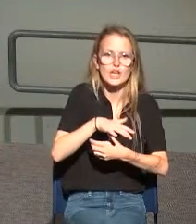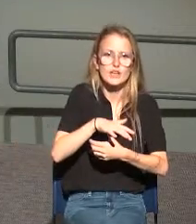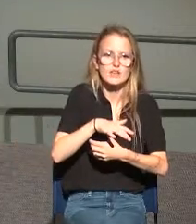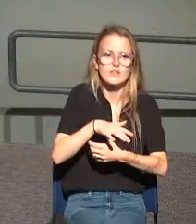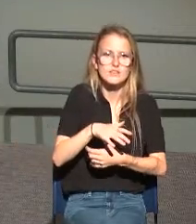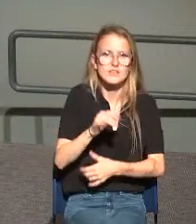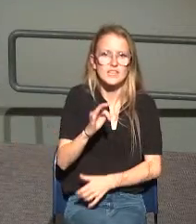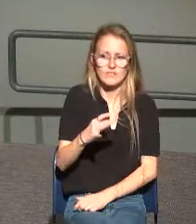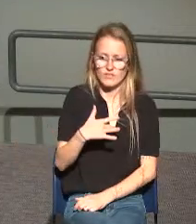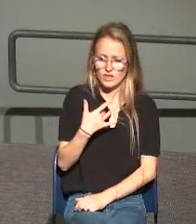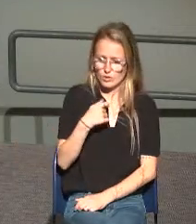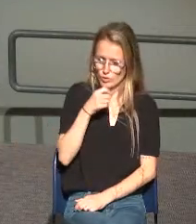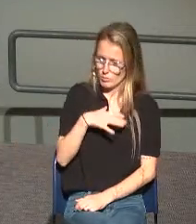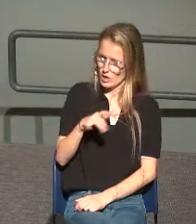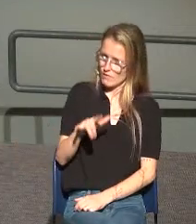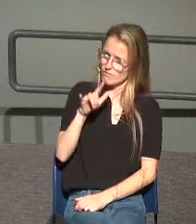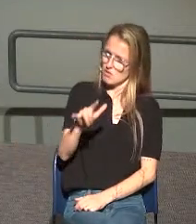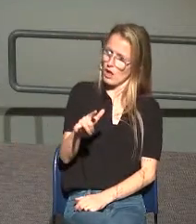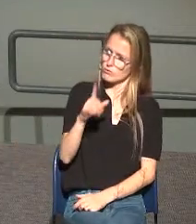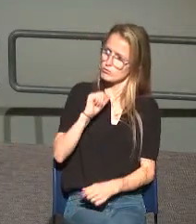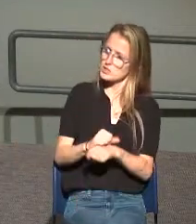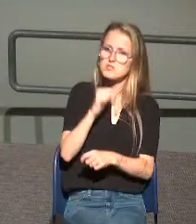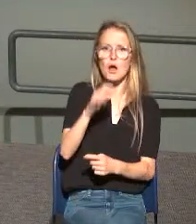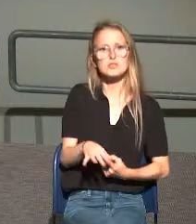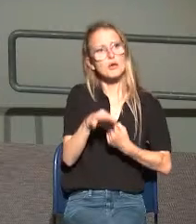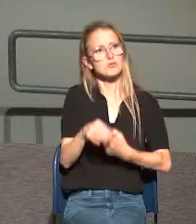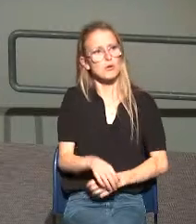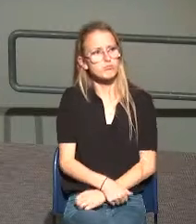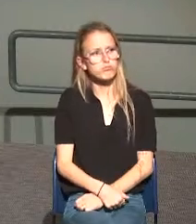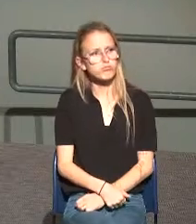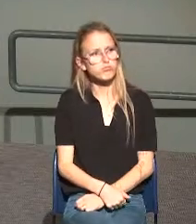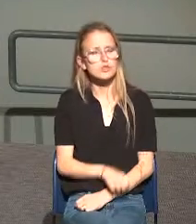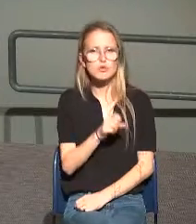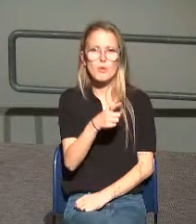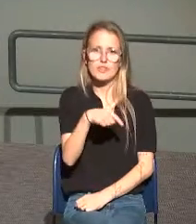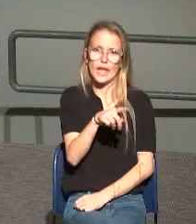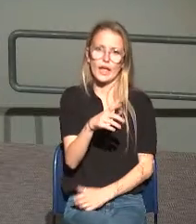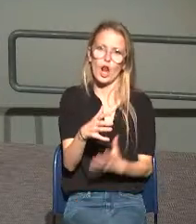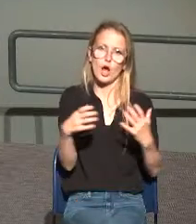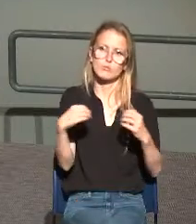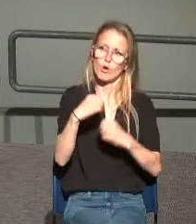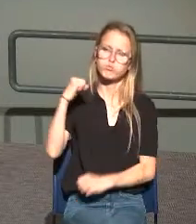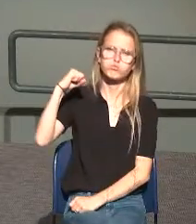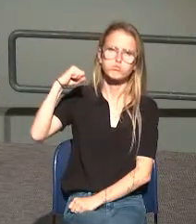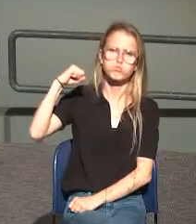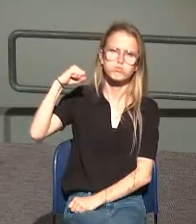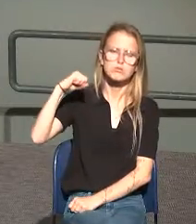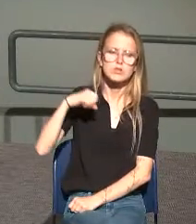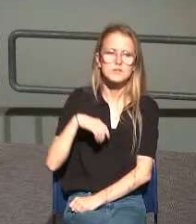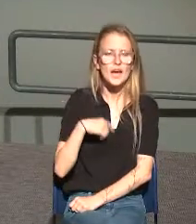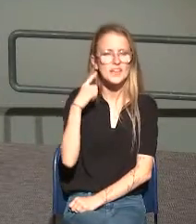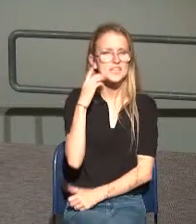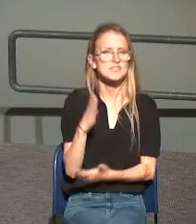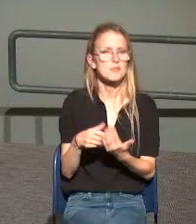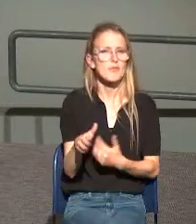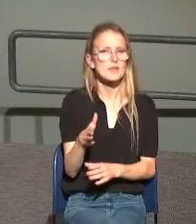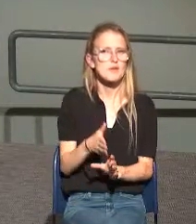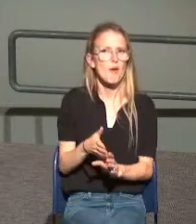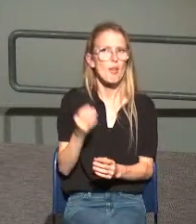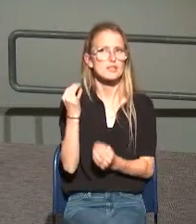can fly, well, then it's not really that special, is it, right? So I think there was some of that. But,